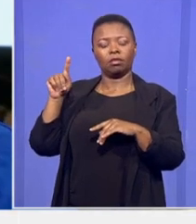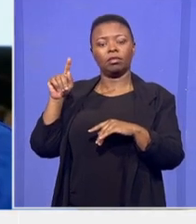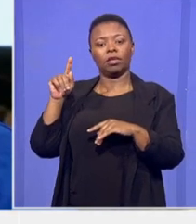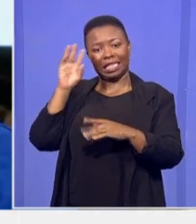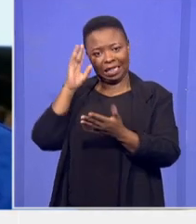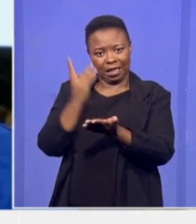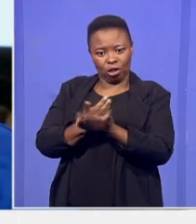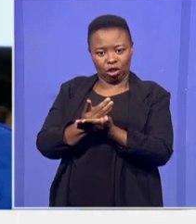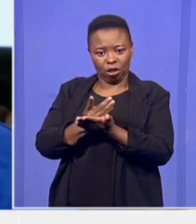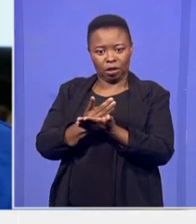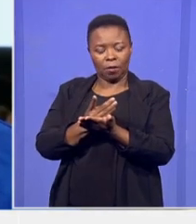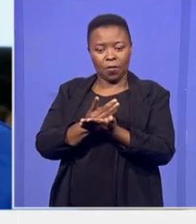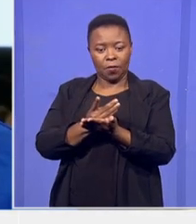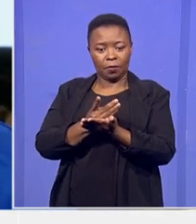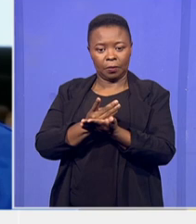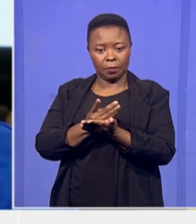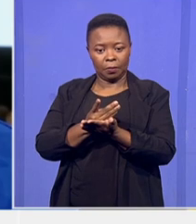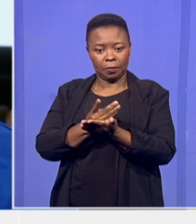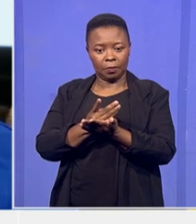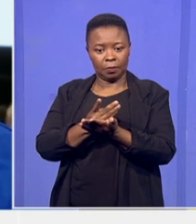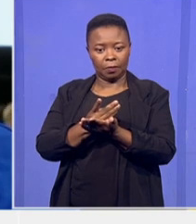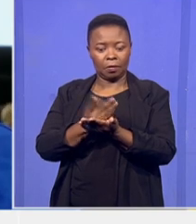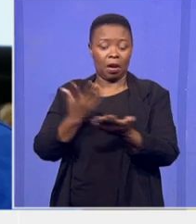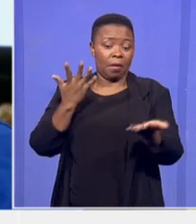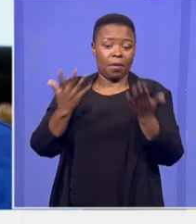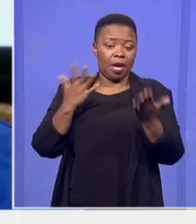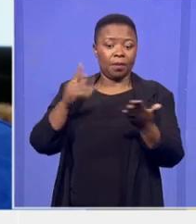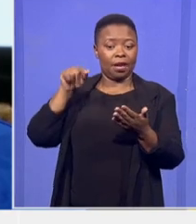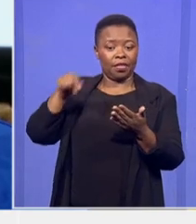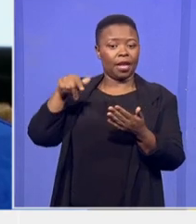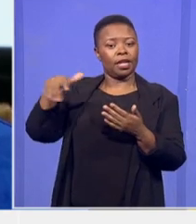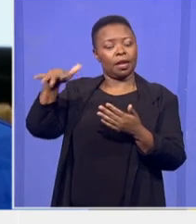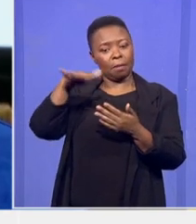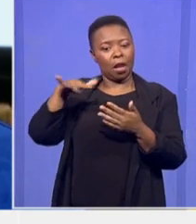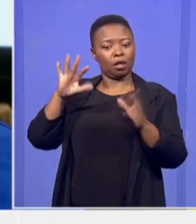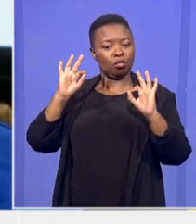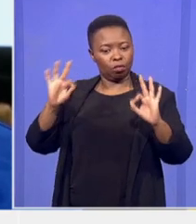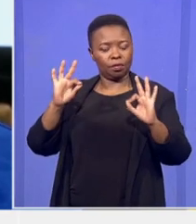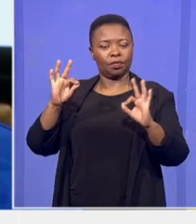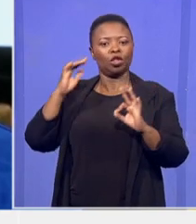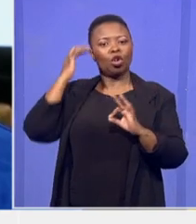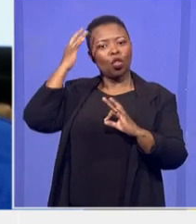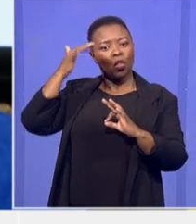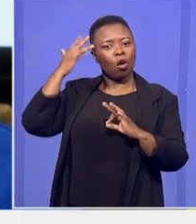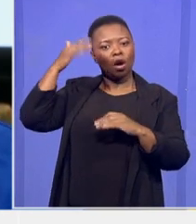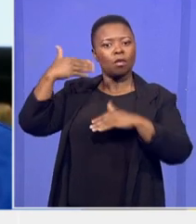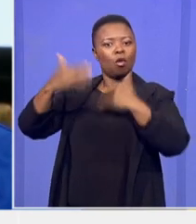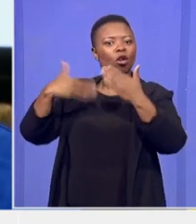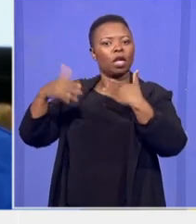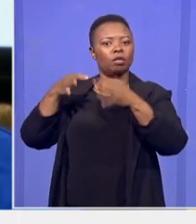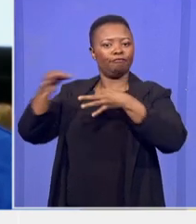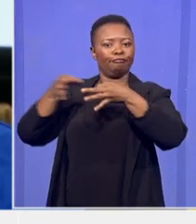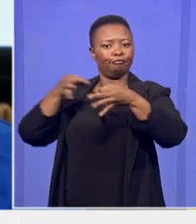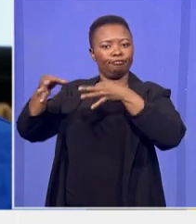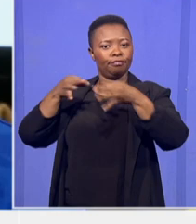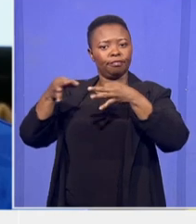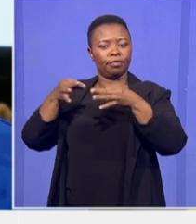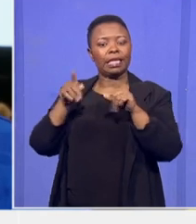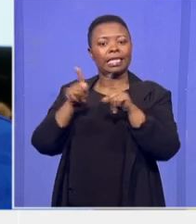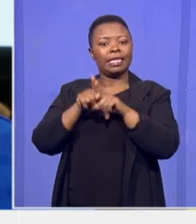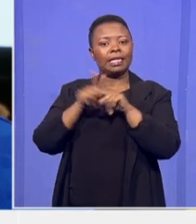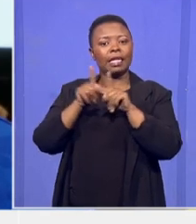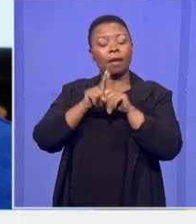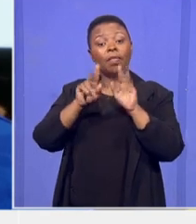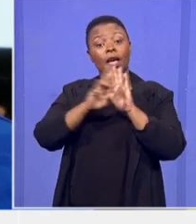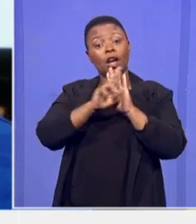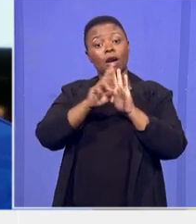Maybe they would be better placed to just explain their thought processes, but as a delegate I also